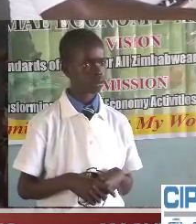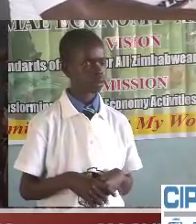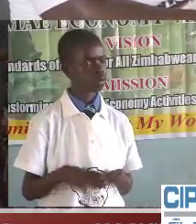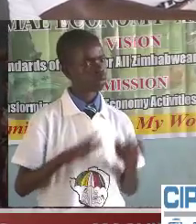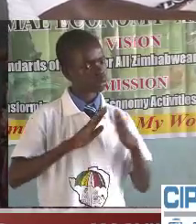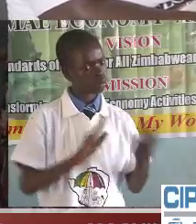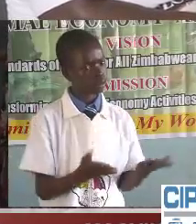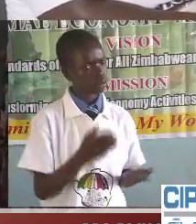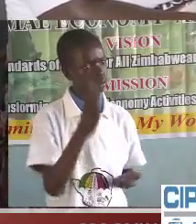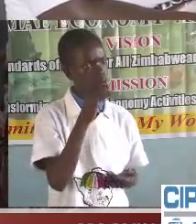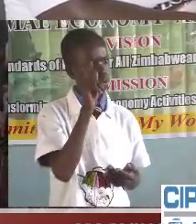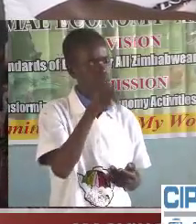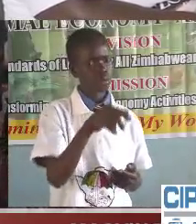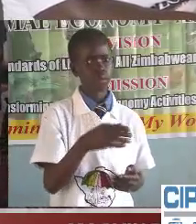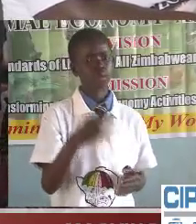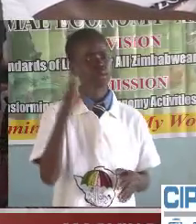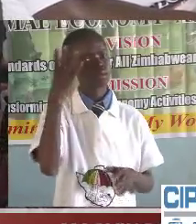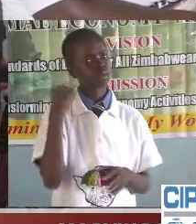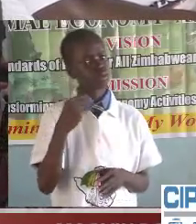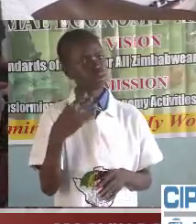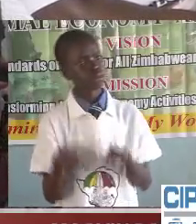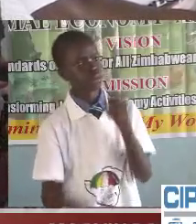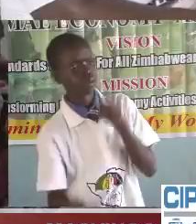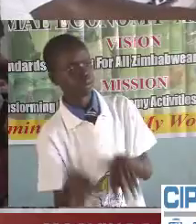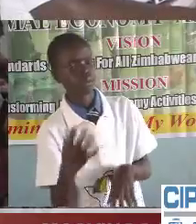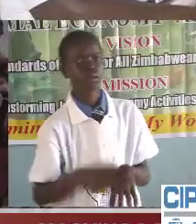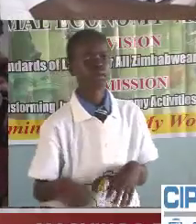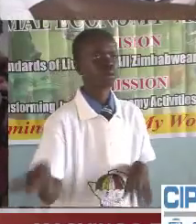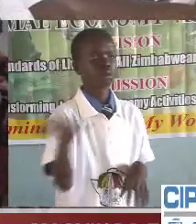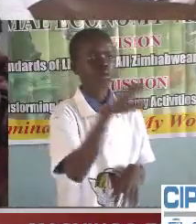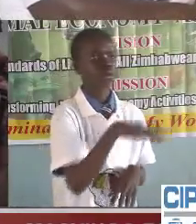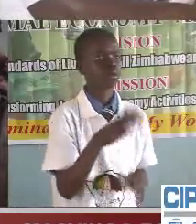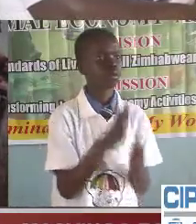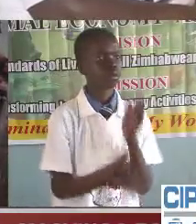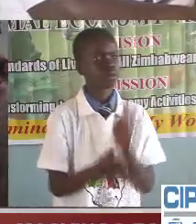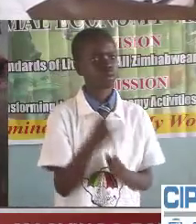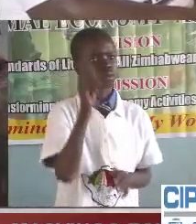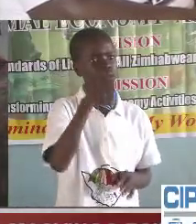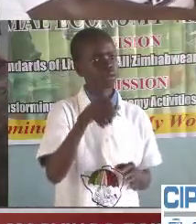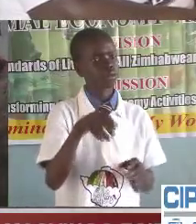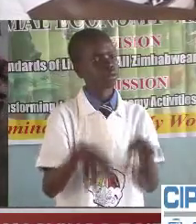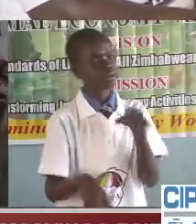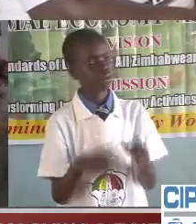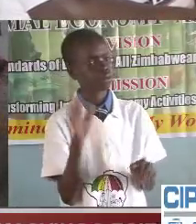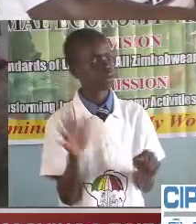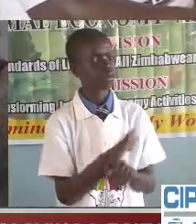Why is disability and deaf always stigmatized?